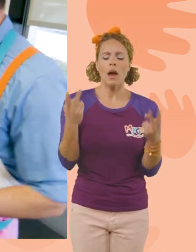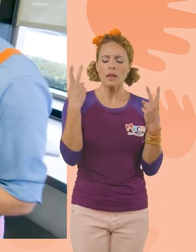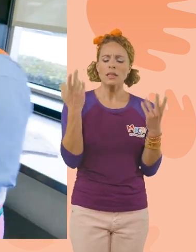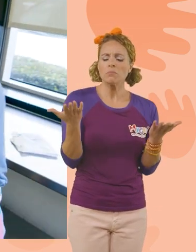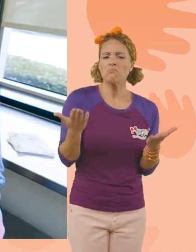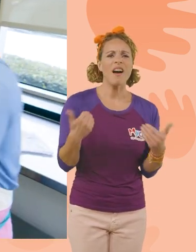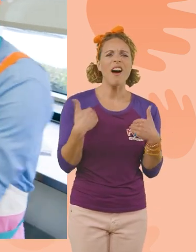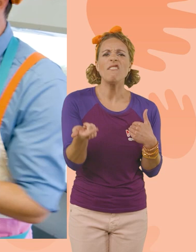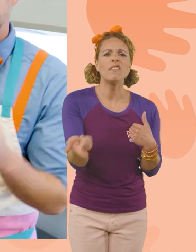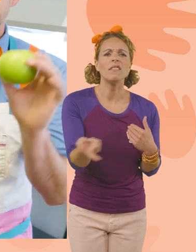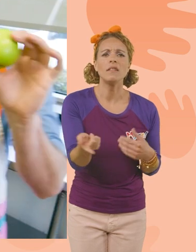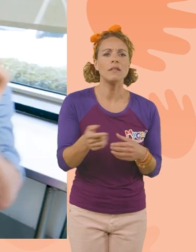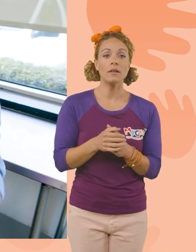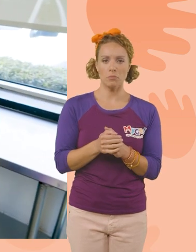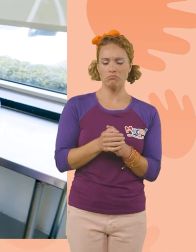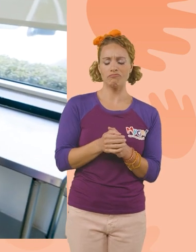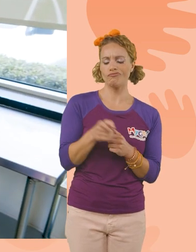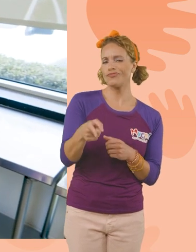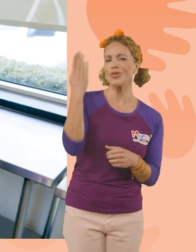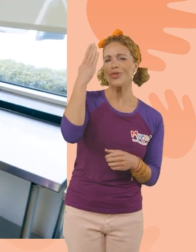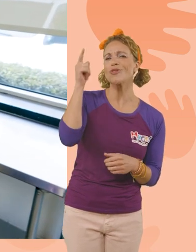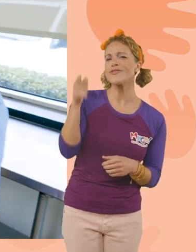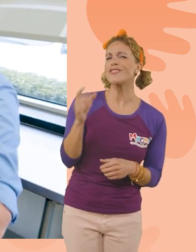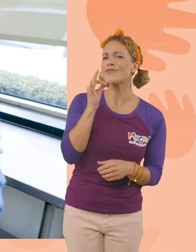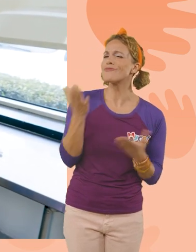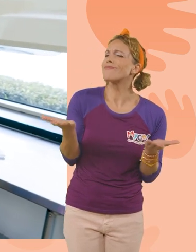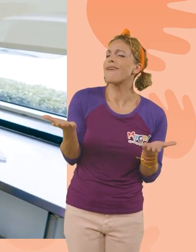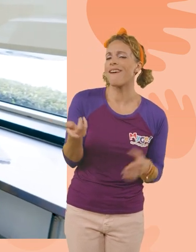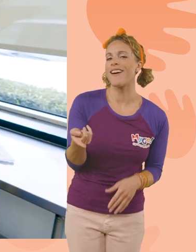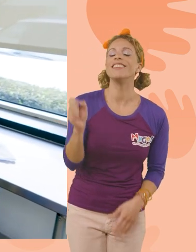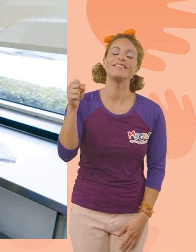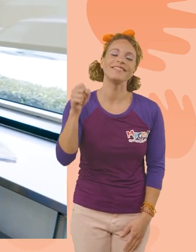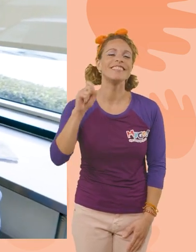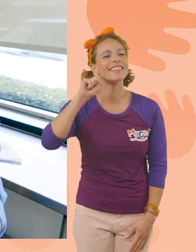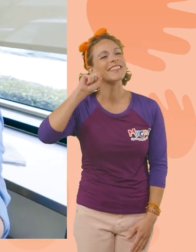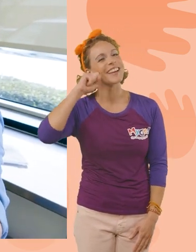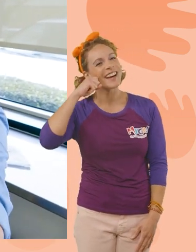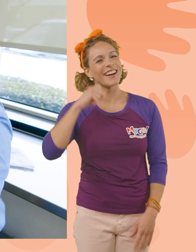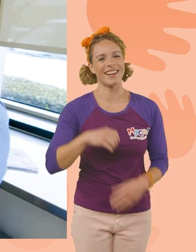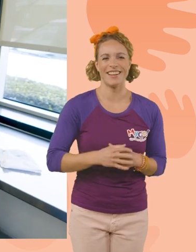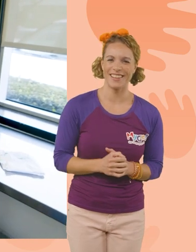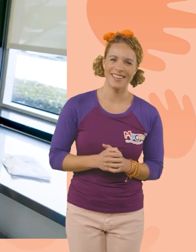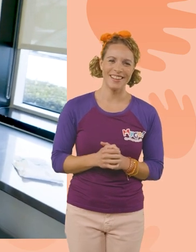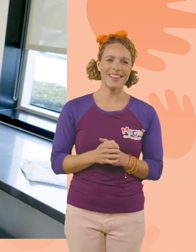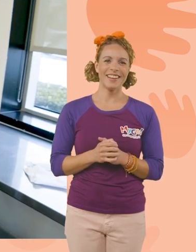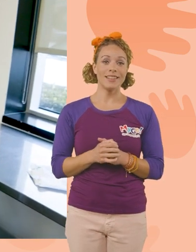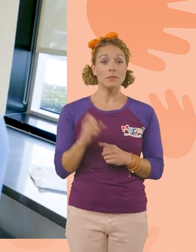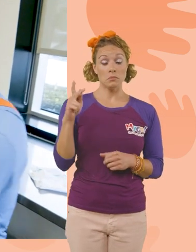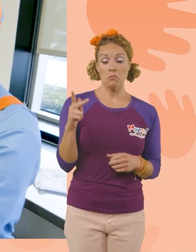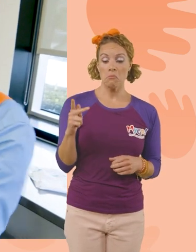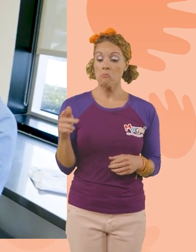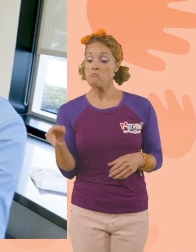what we have to work with. All right, you know what kind of fruit this is, right? Yeah, this is an apple.